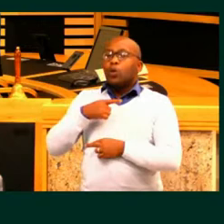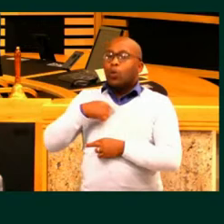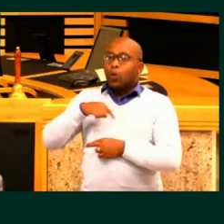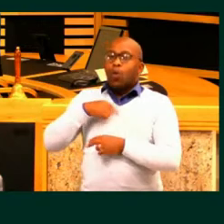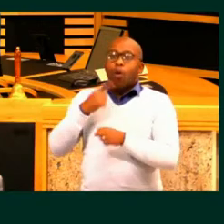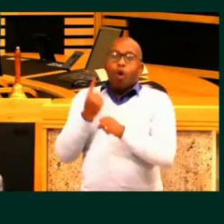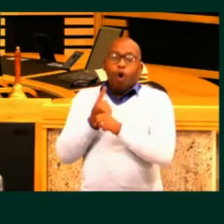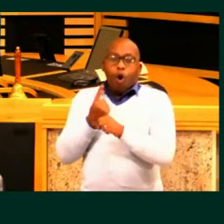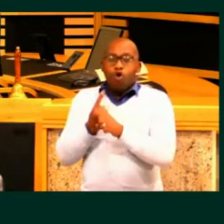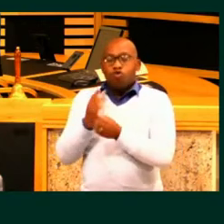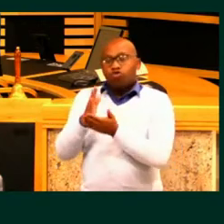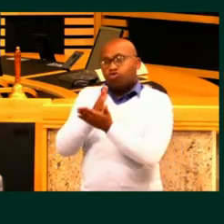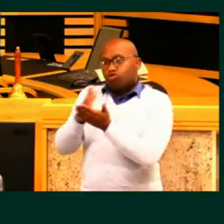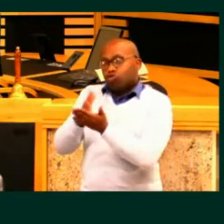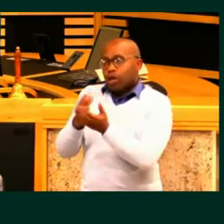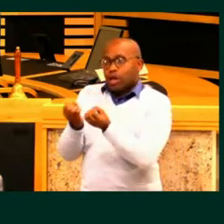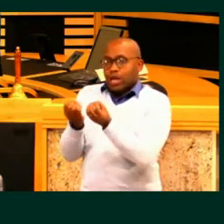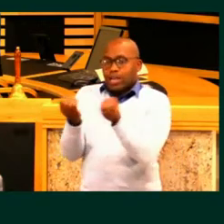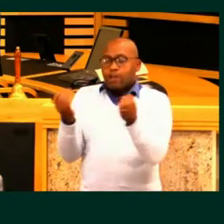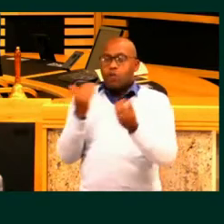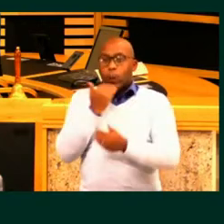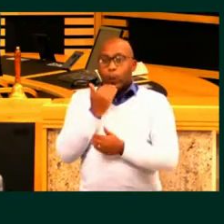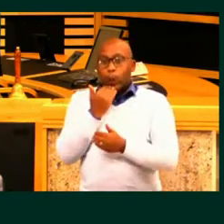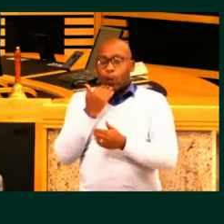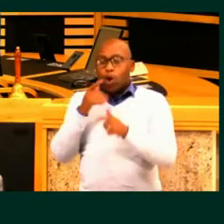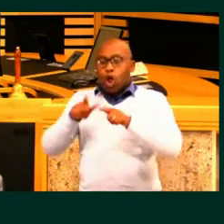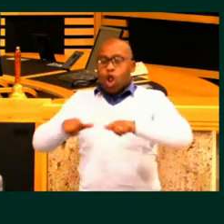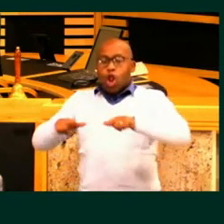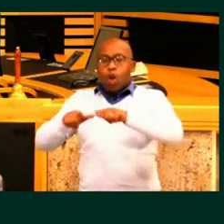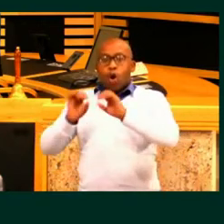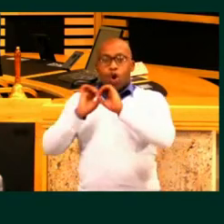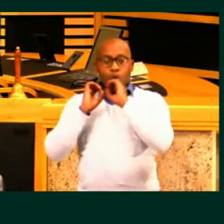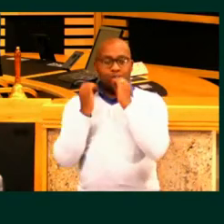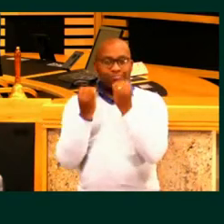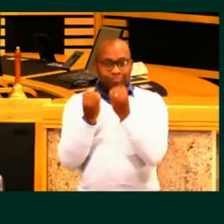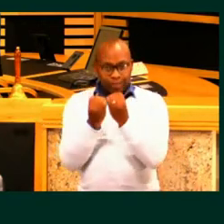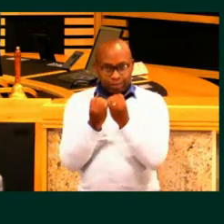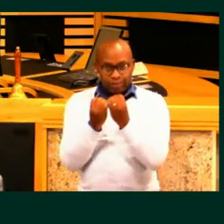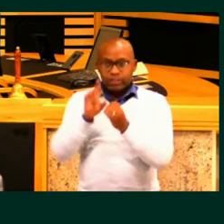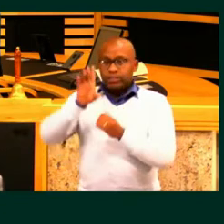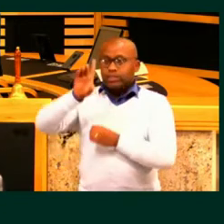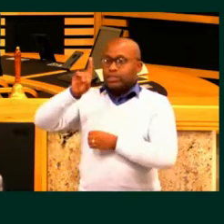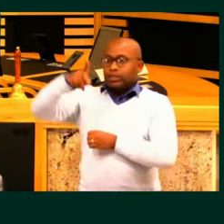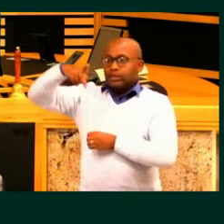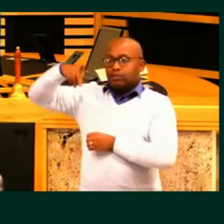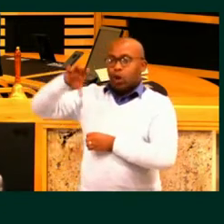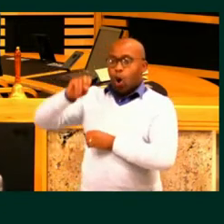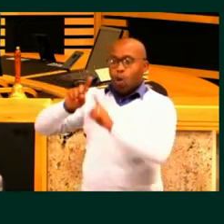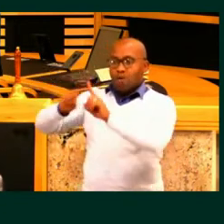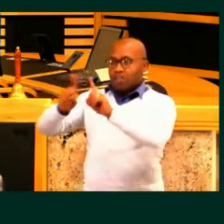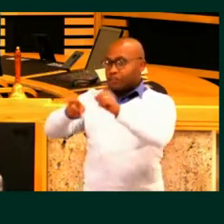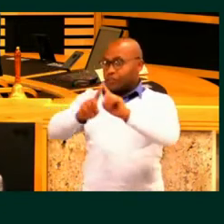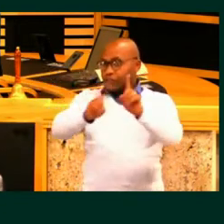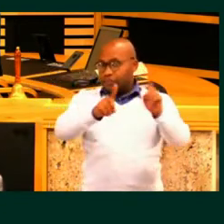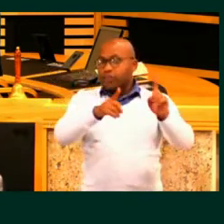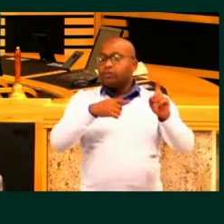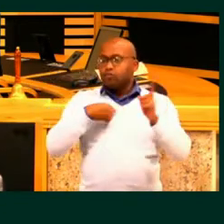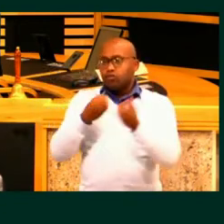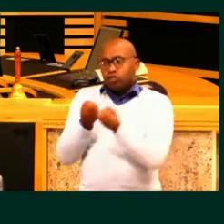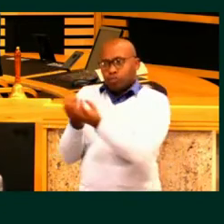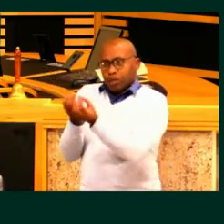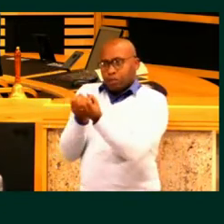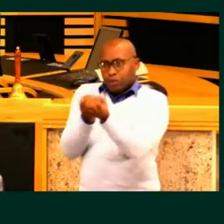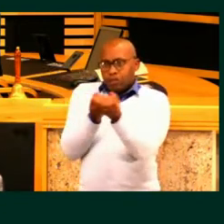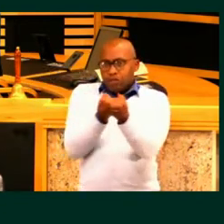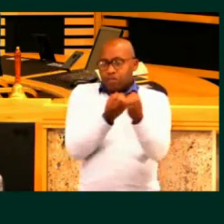organizations of people with disabilities link with such organization will be used to create a database